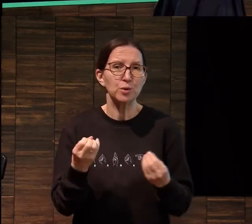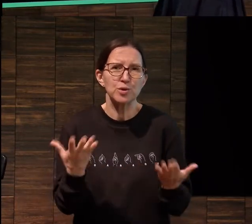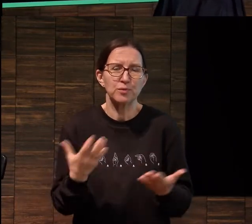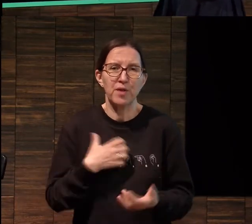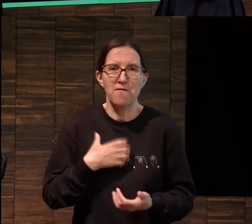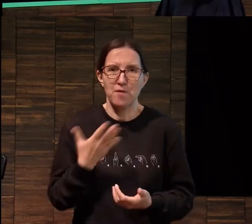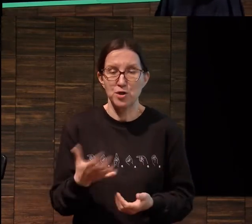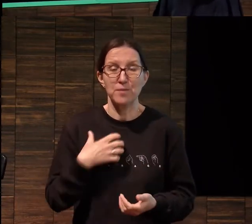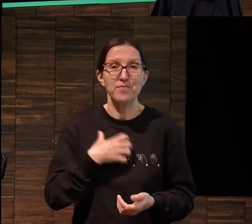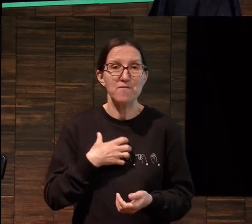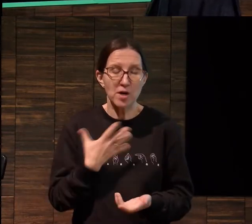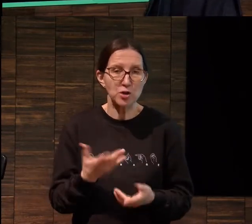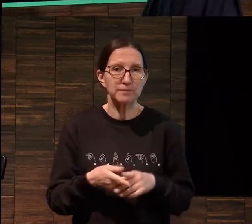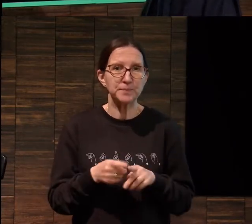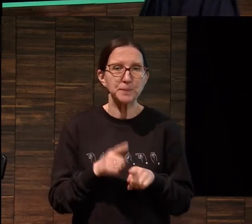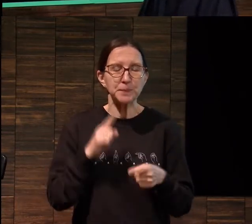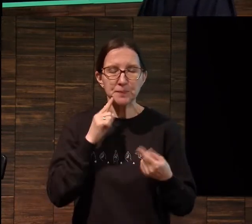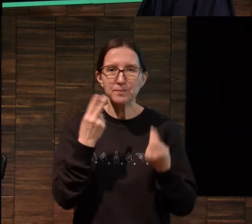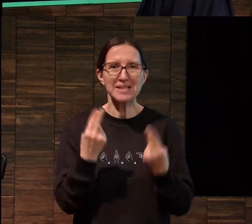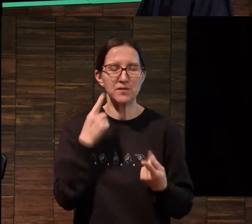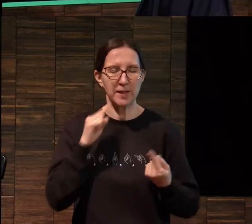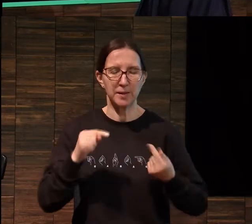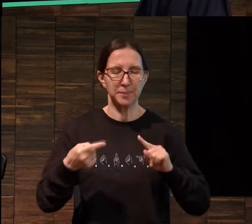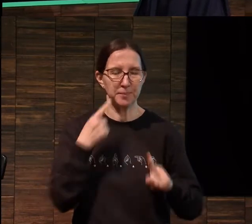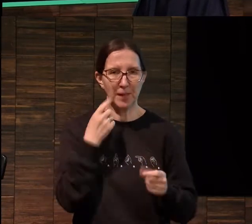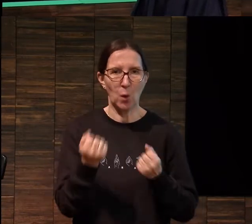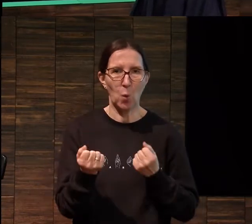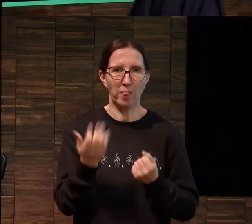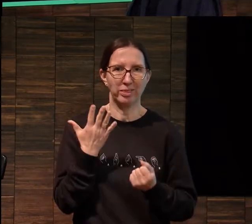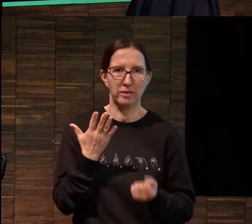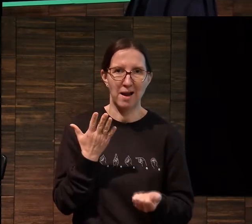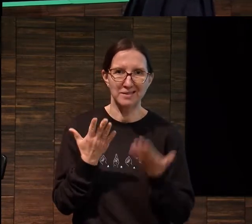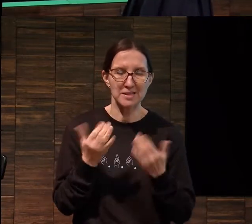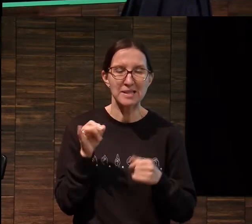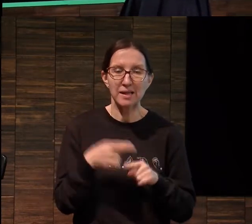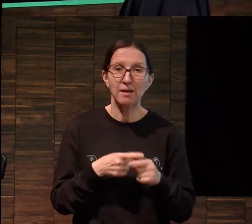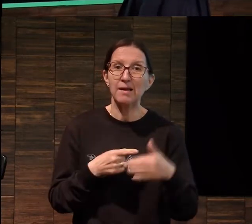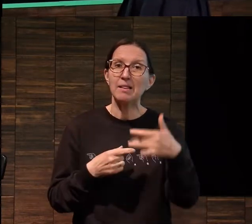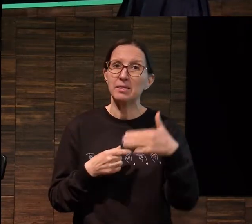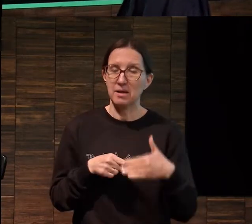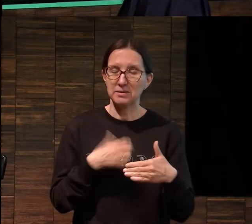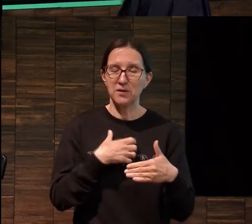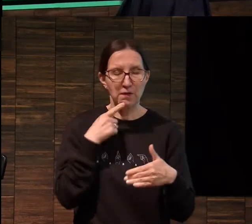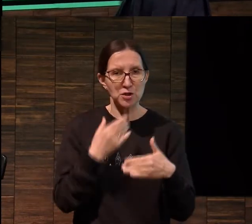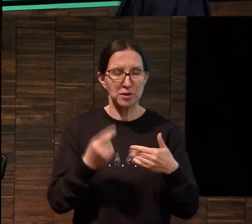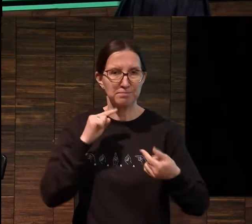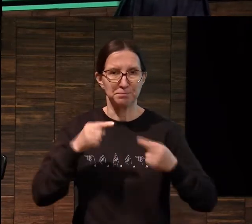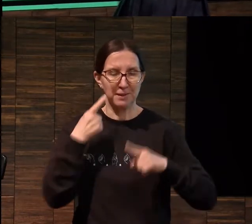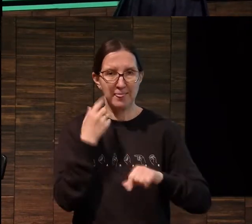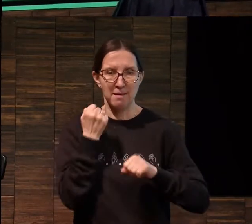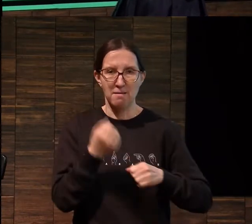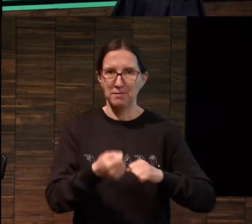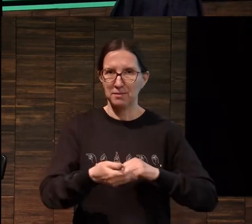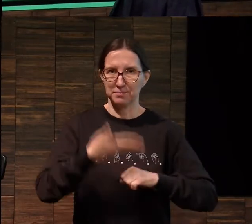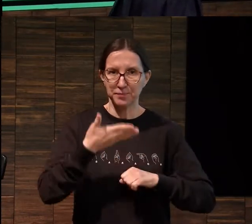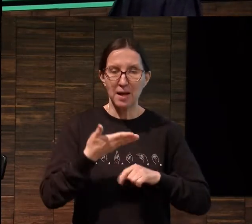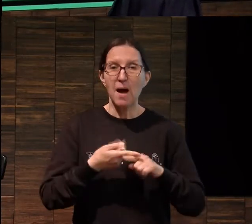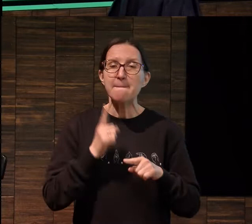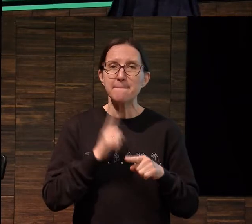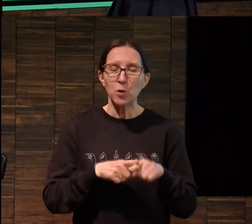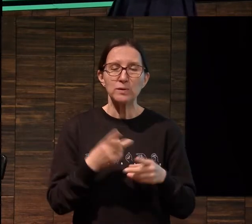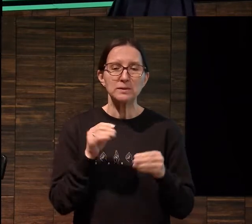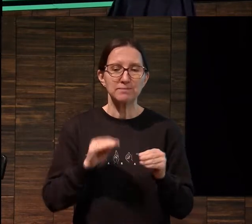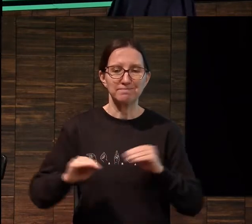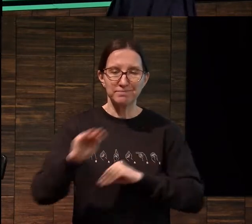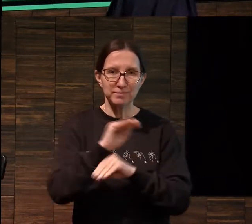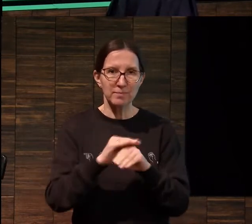working universally. Next, contrast and emphasis. Contrast is important not just for text,